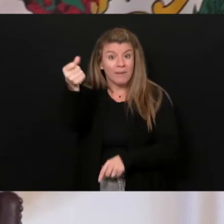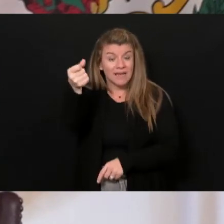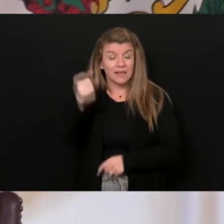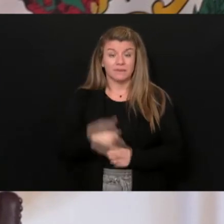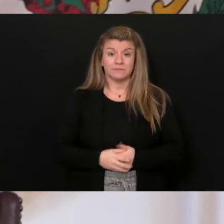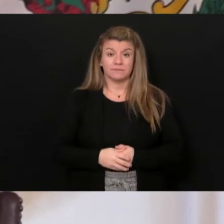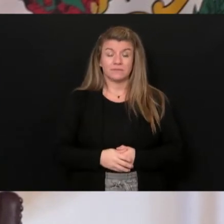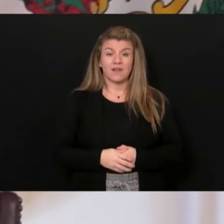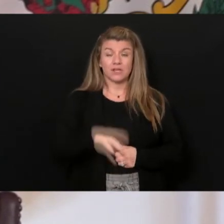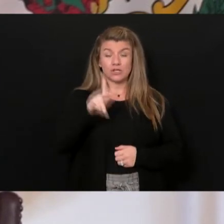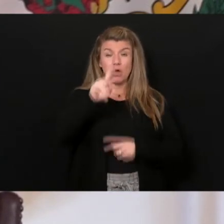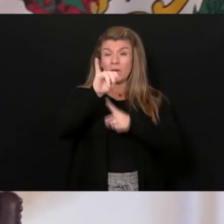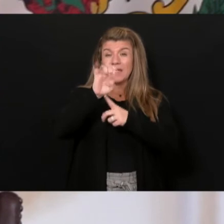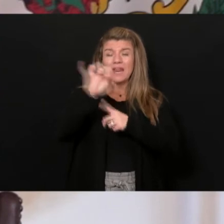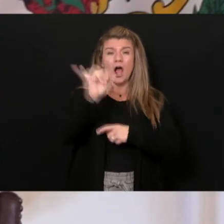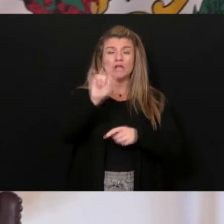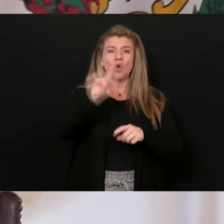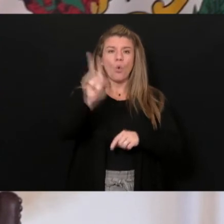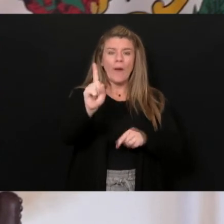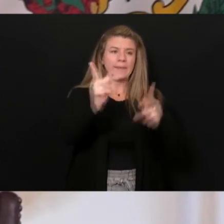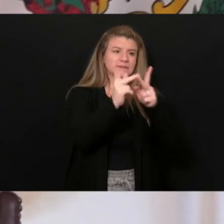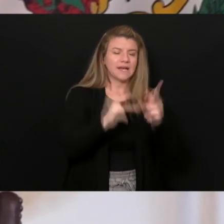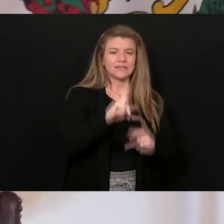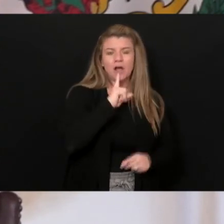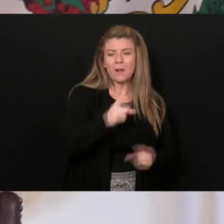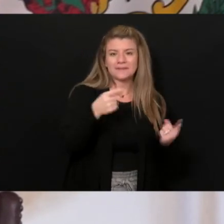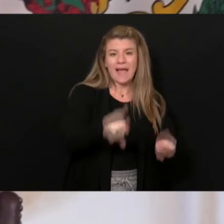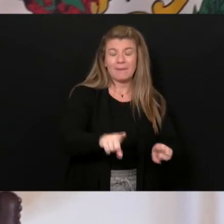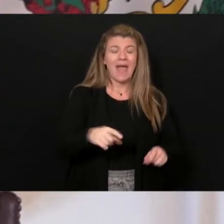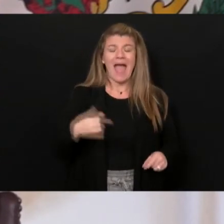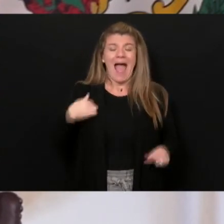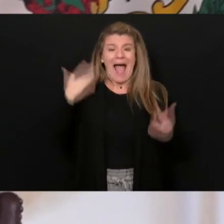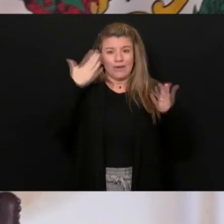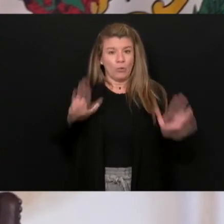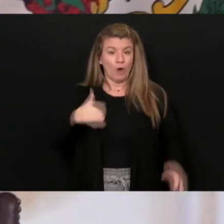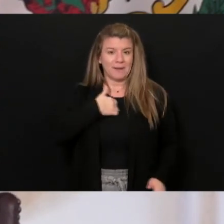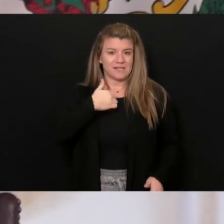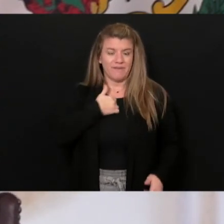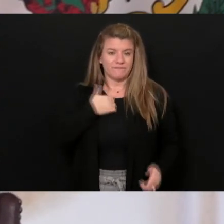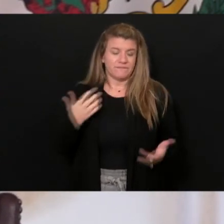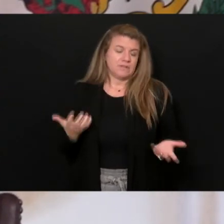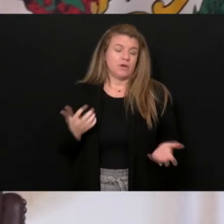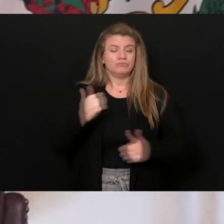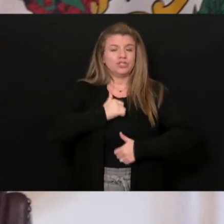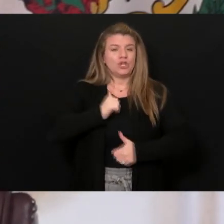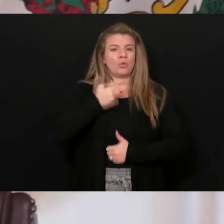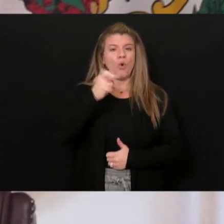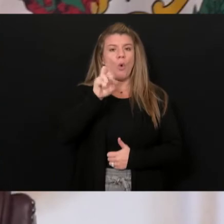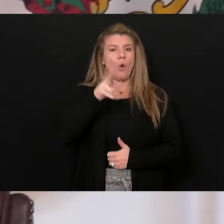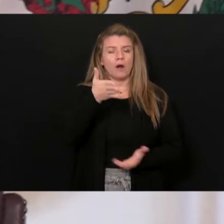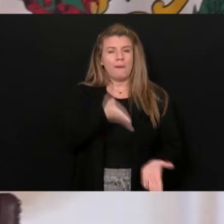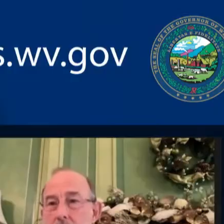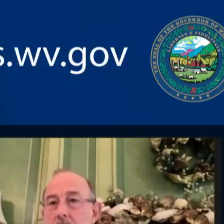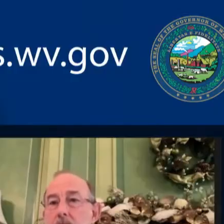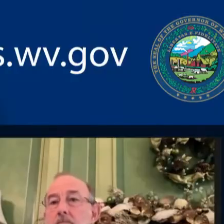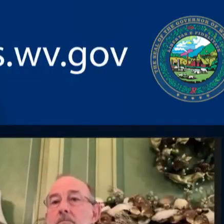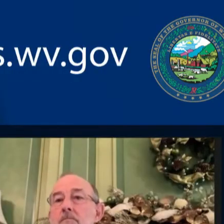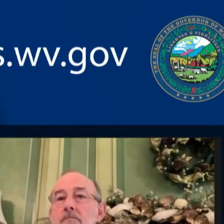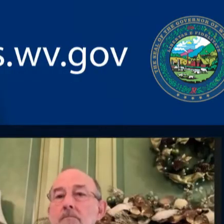as where the sites are and all that's going on, I don't know myself. And so General Hoyer, maybe you can give us a little